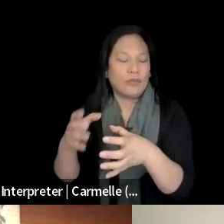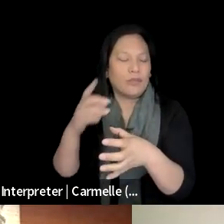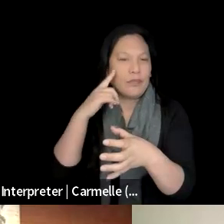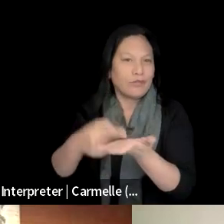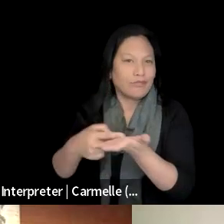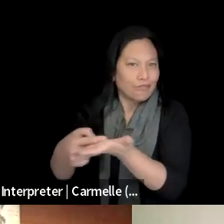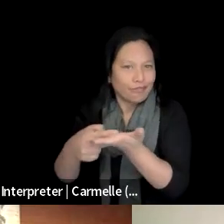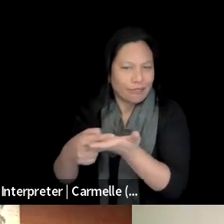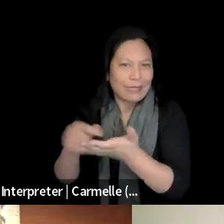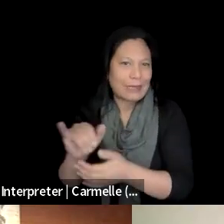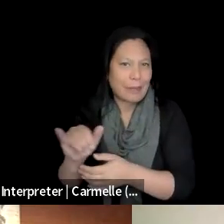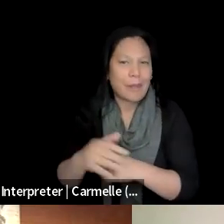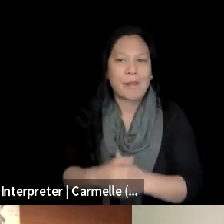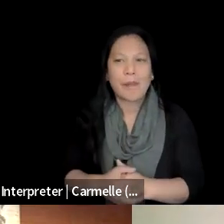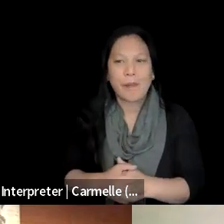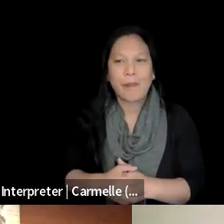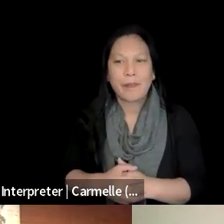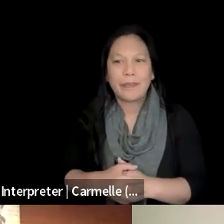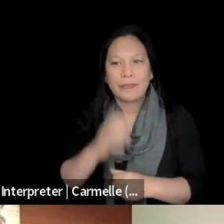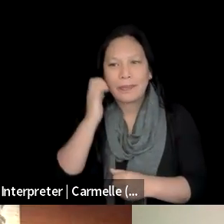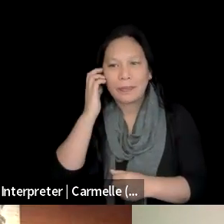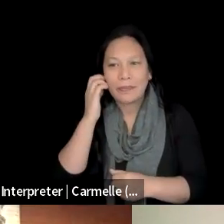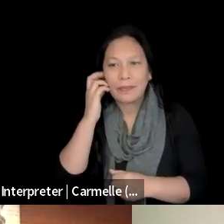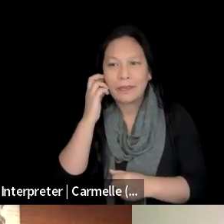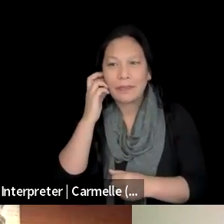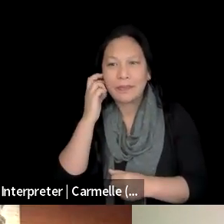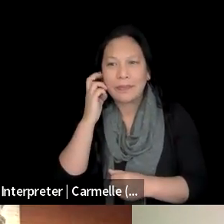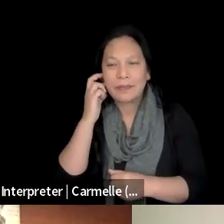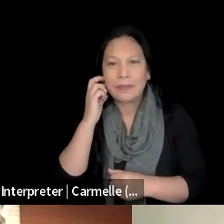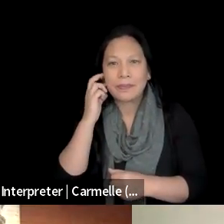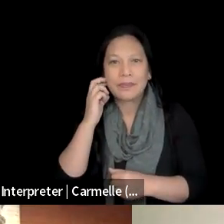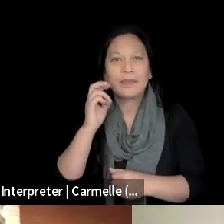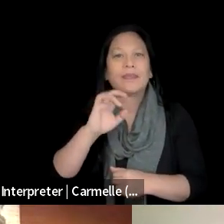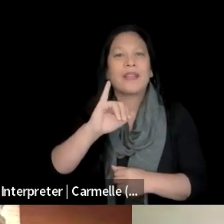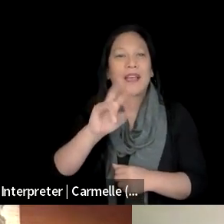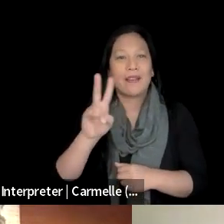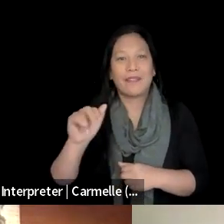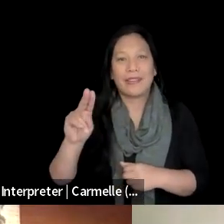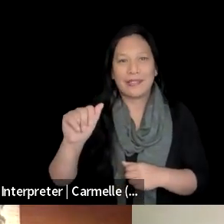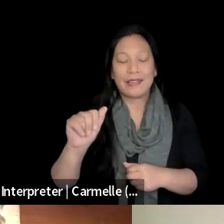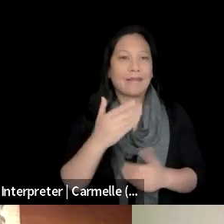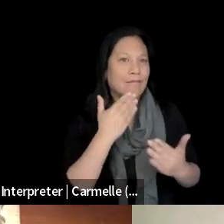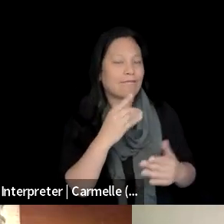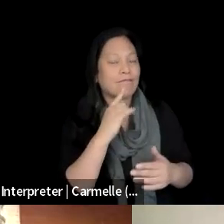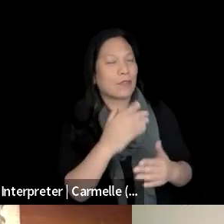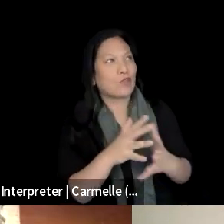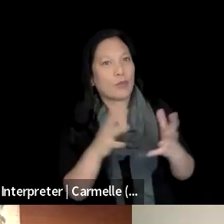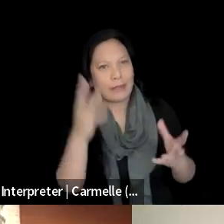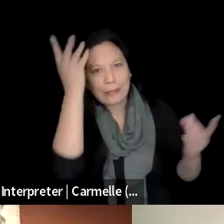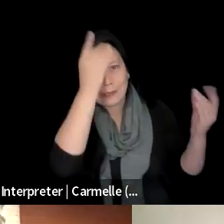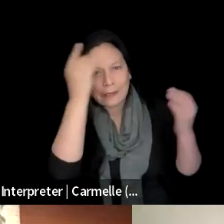Yeah. Wow. Cool. Again, so much food for thought. And